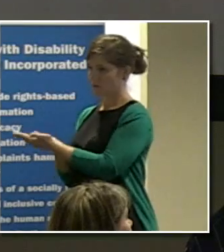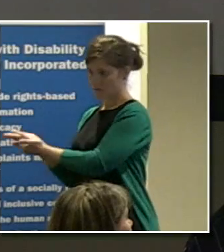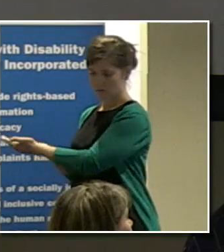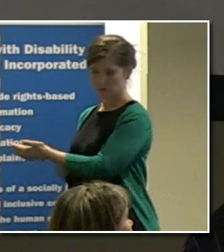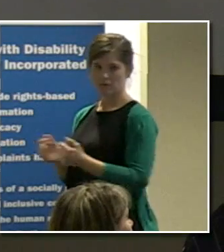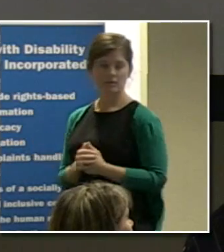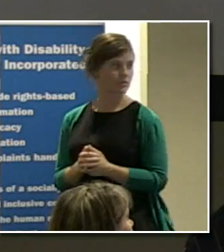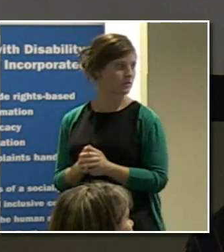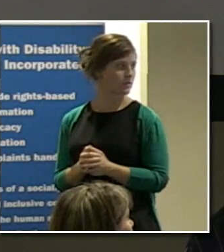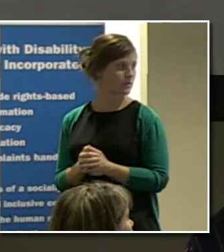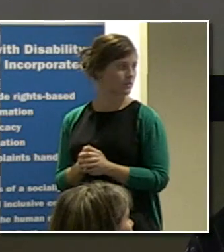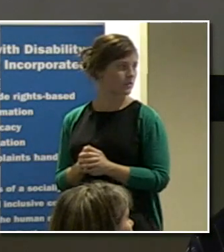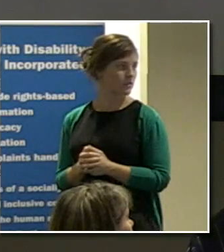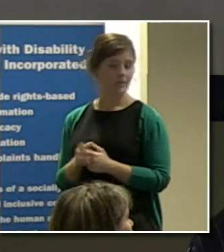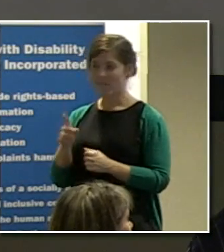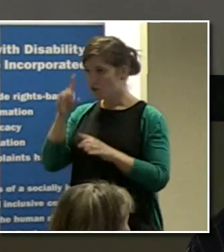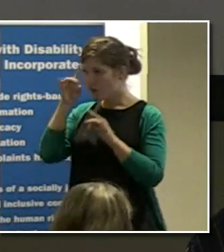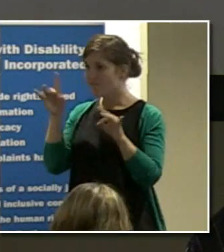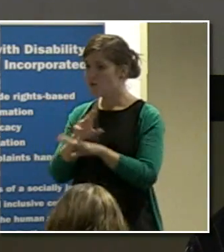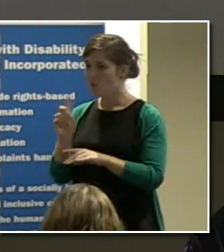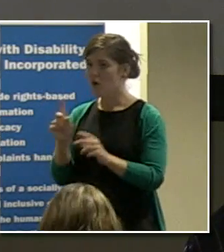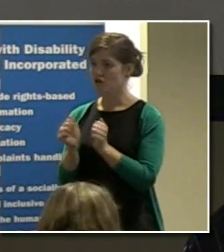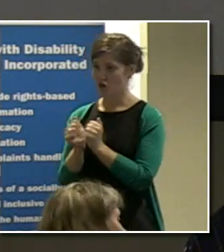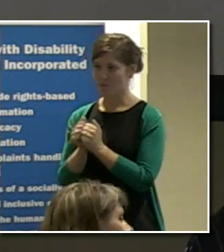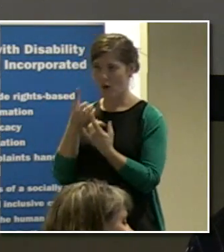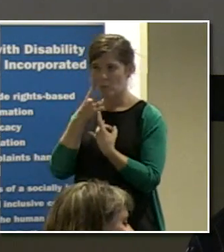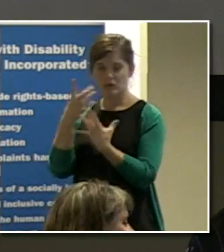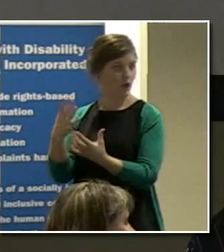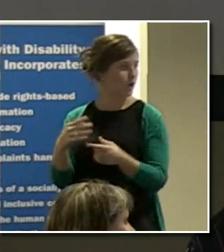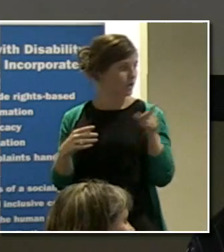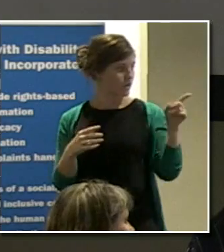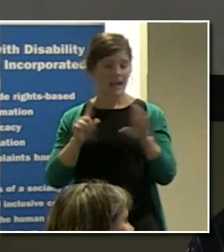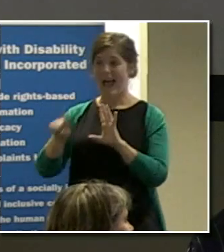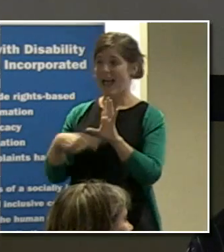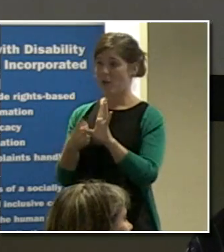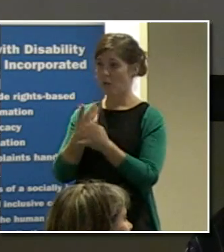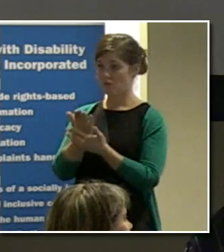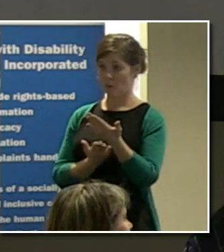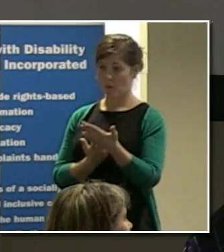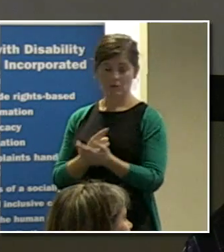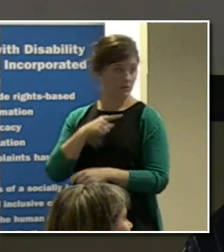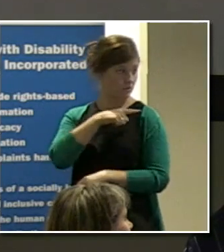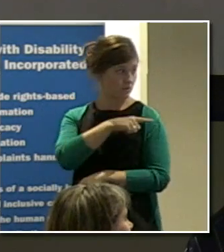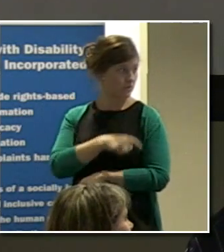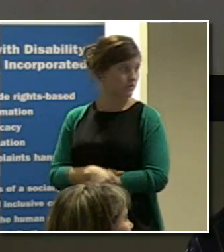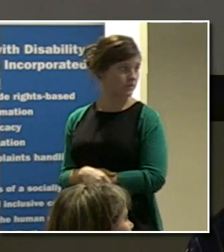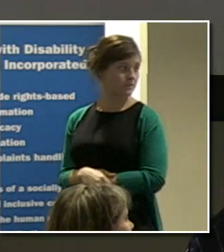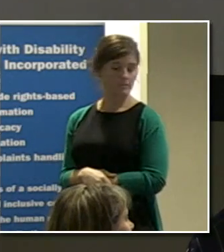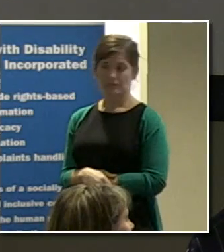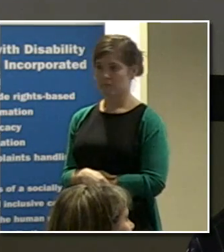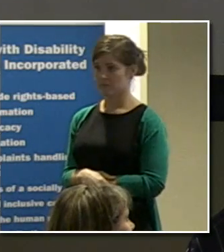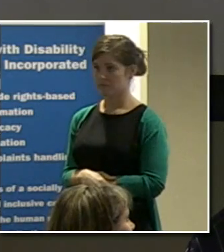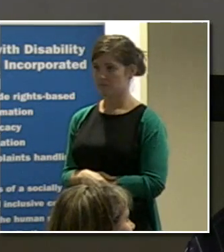you're sort of confused about which document is which, this is the annual report that you would have got coming into the